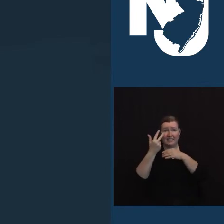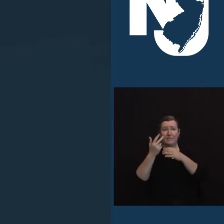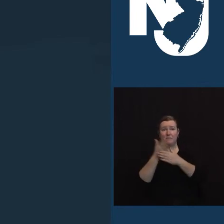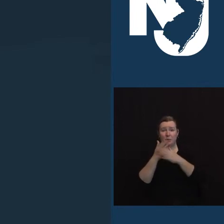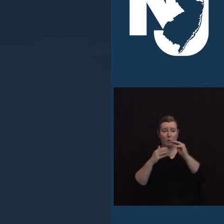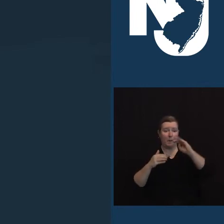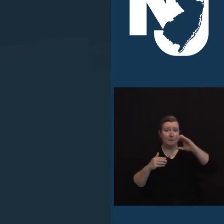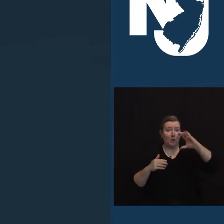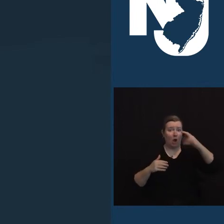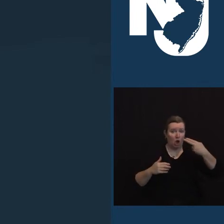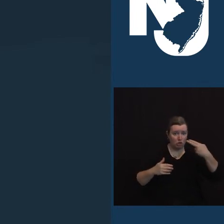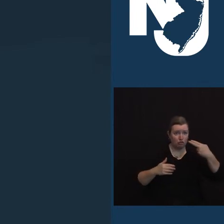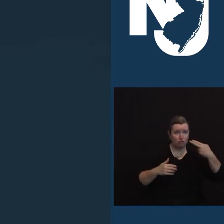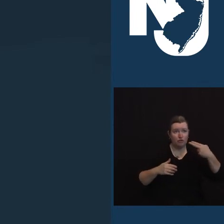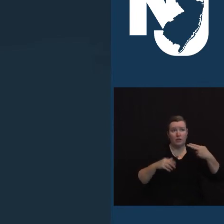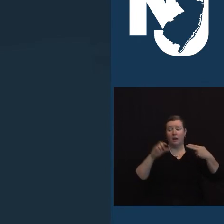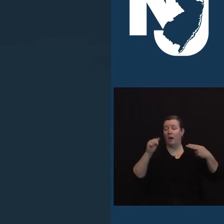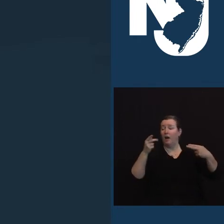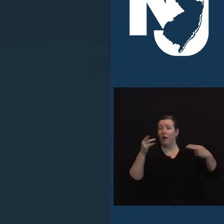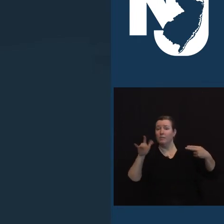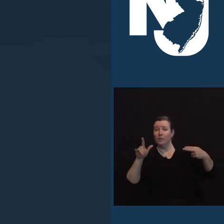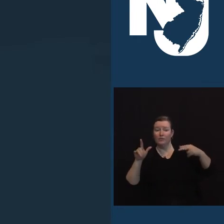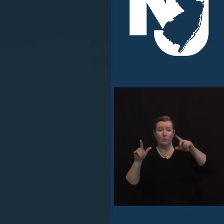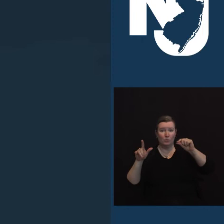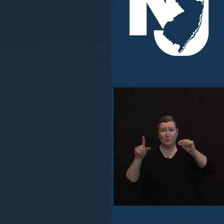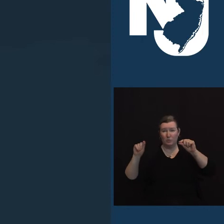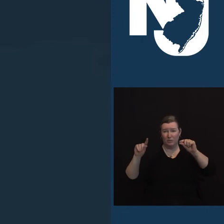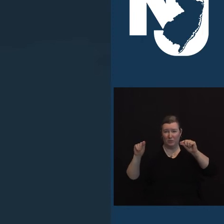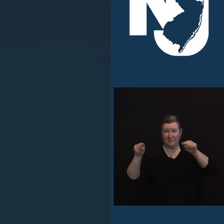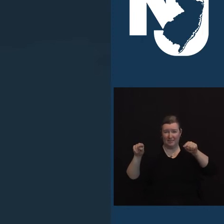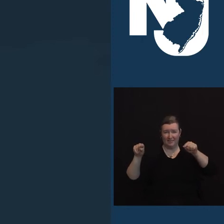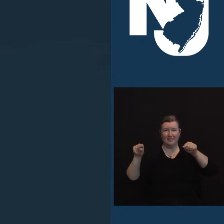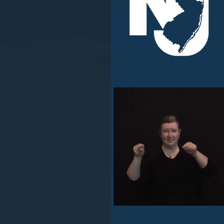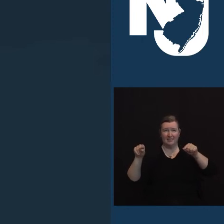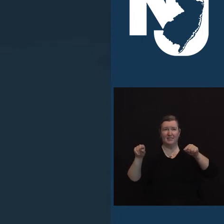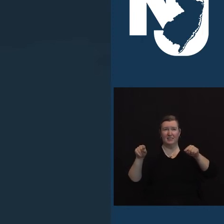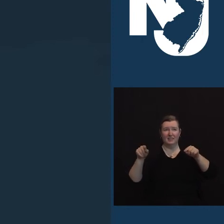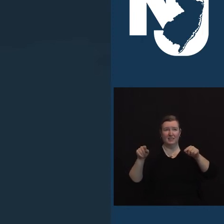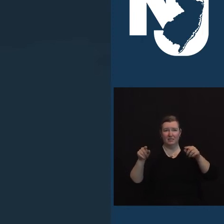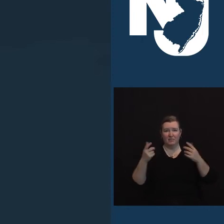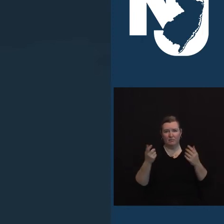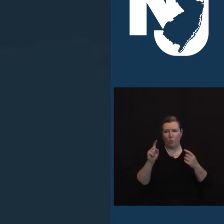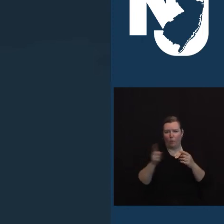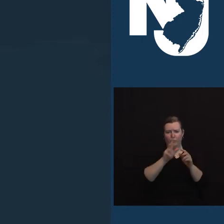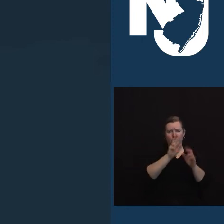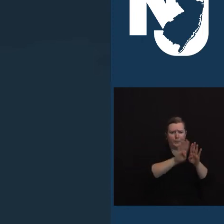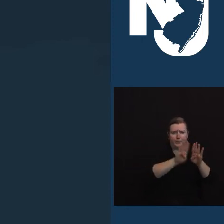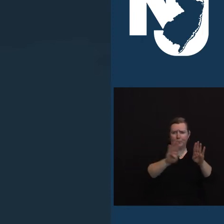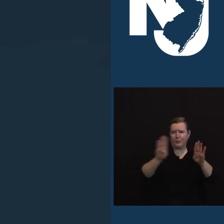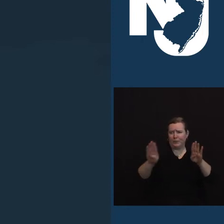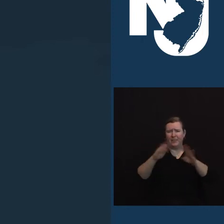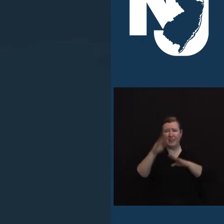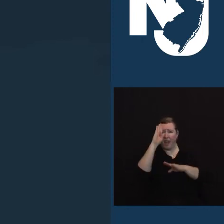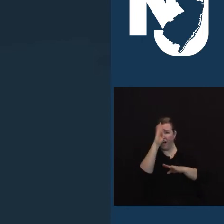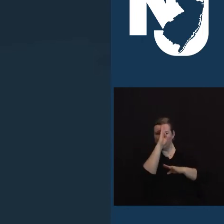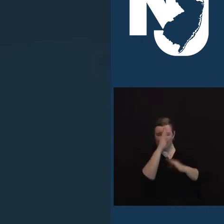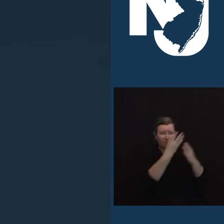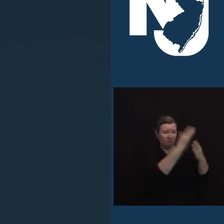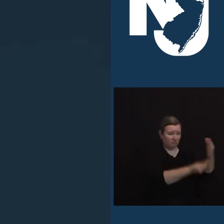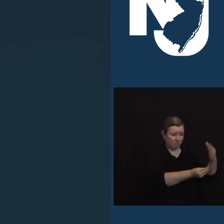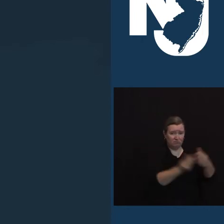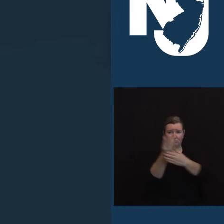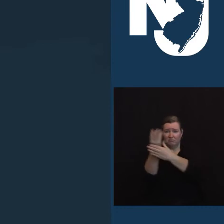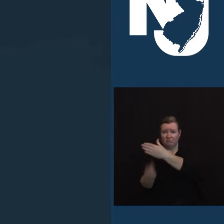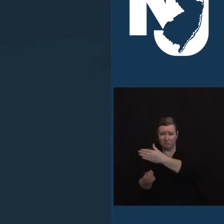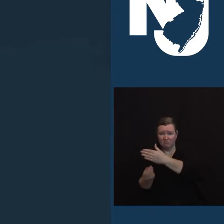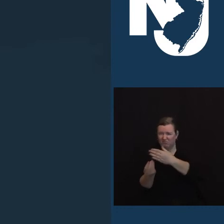of last year. Just, by the way, as well, a few doors away from each other in the hospital. Victor, a native of Puerto Rico, was 83 at the